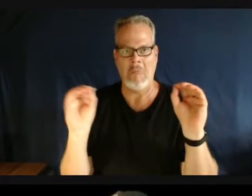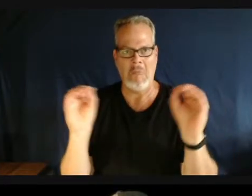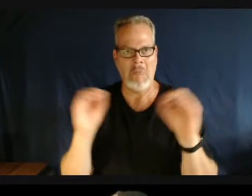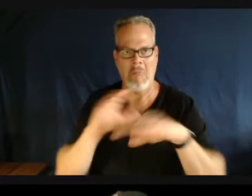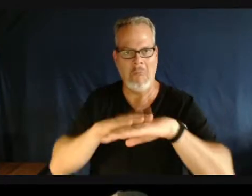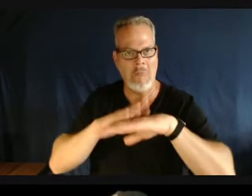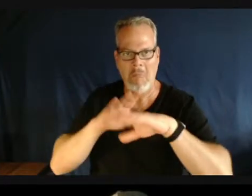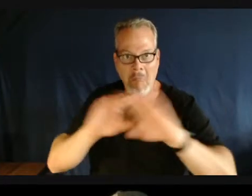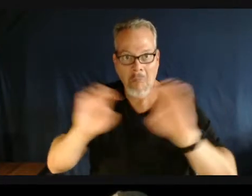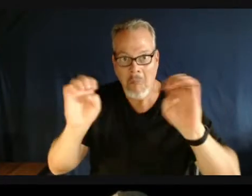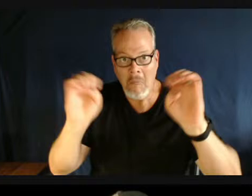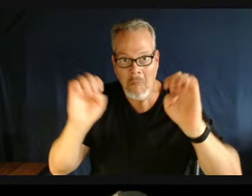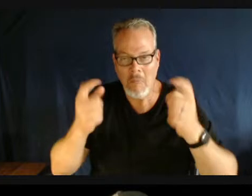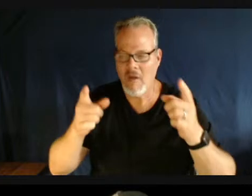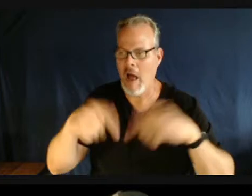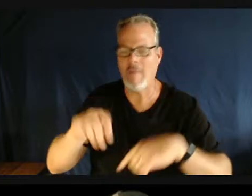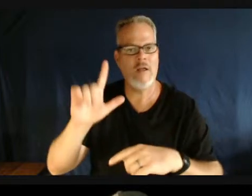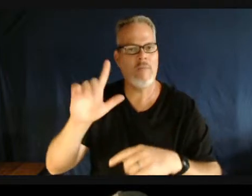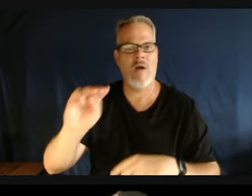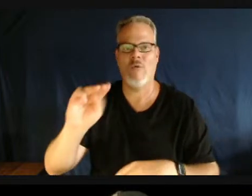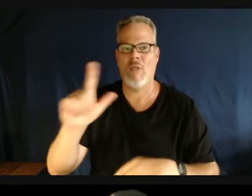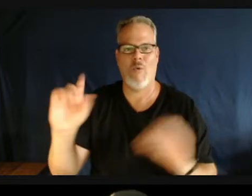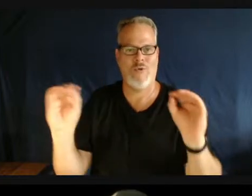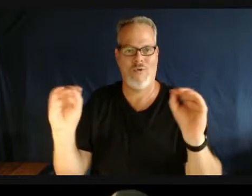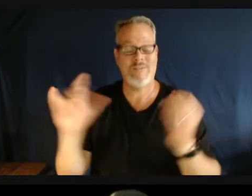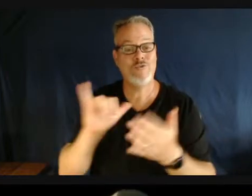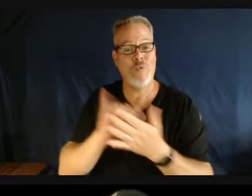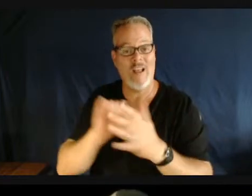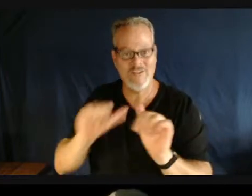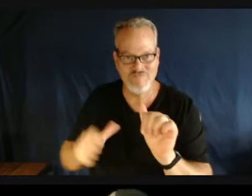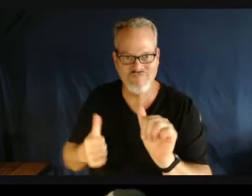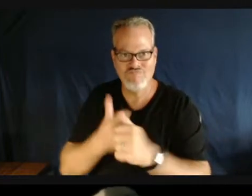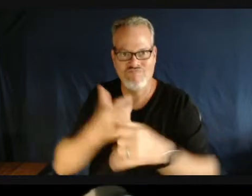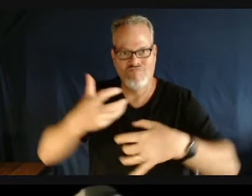Loa. And that's our Hawaiian volcano summary for this week.